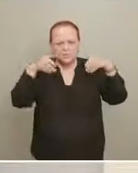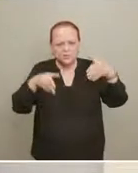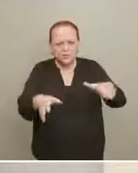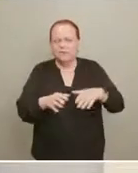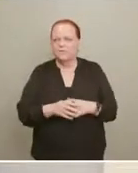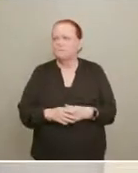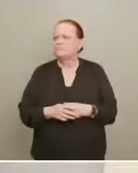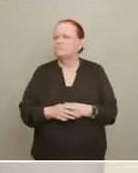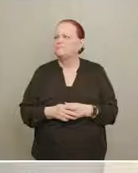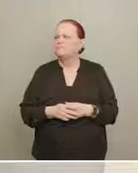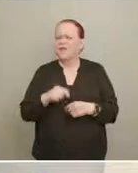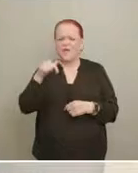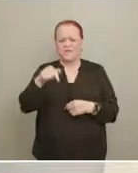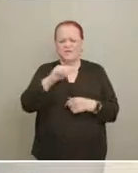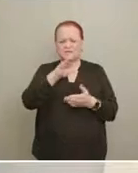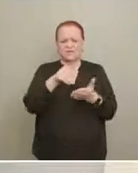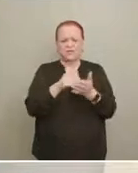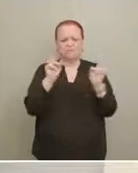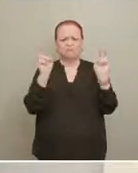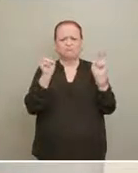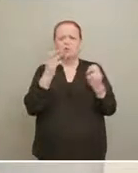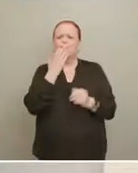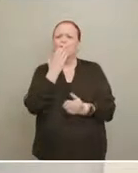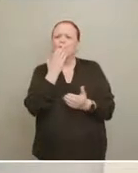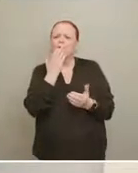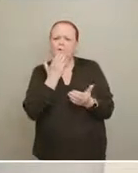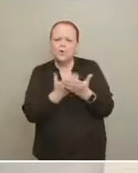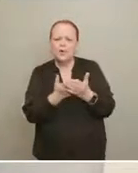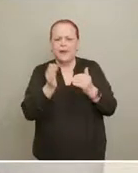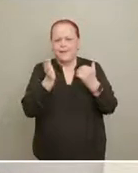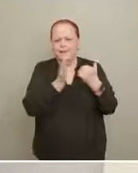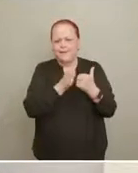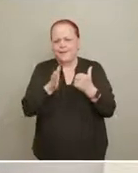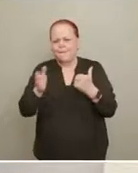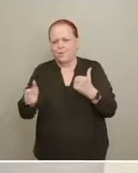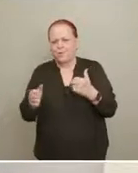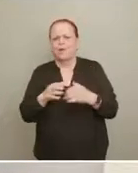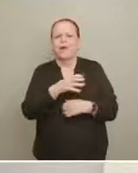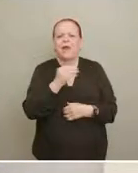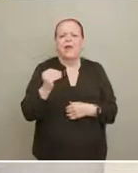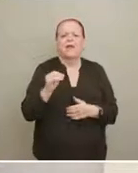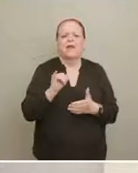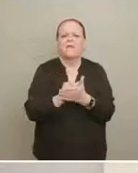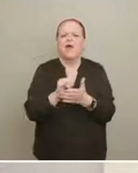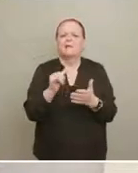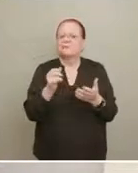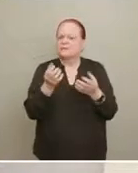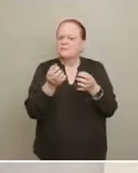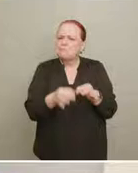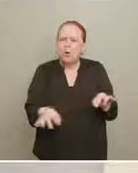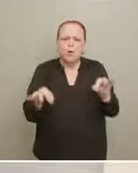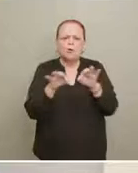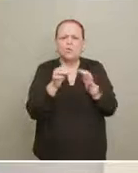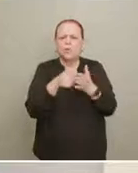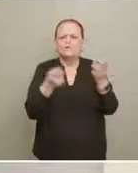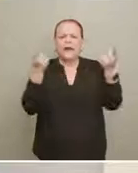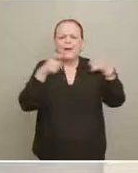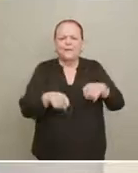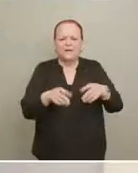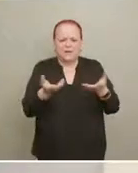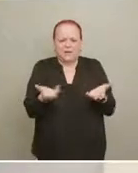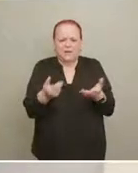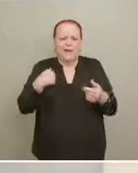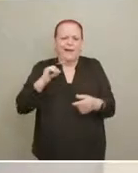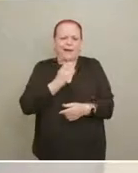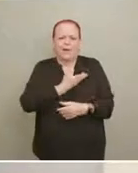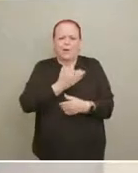is a good neighbor. I think that's a key difference between some of what's happening in our communities, in our neighborhoods. Can